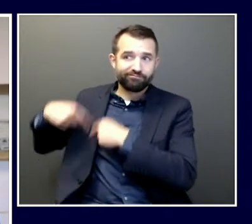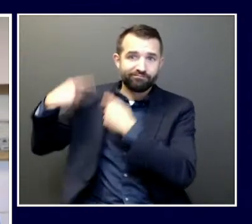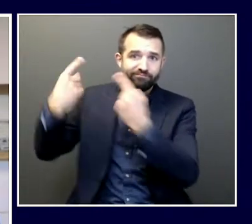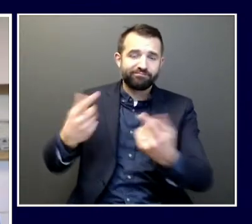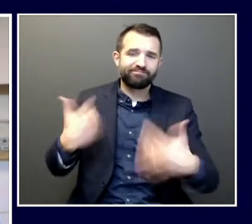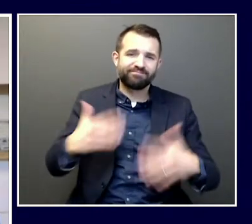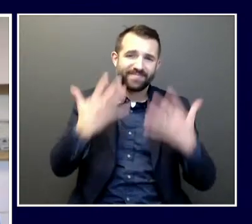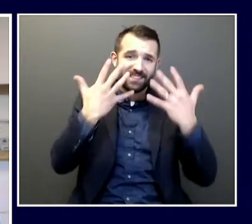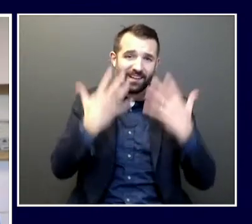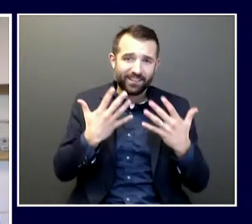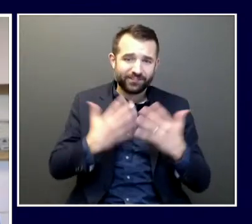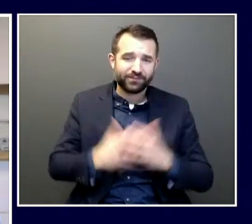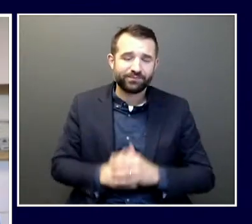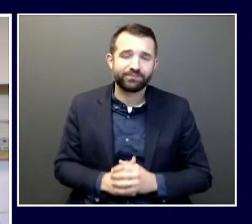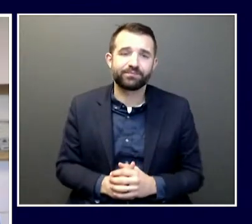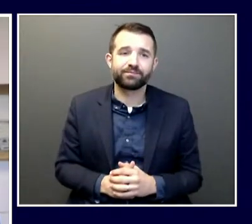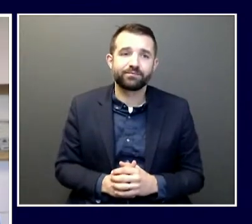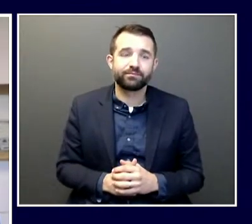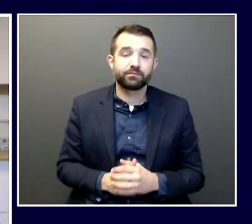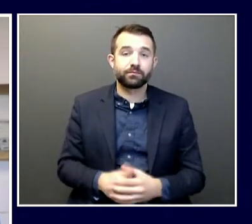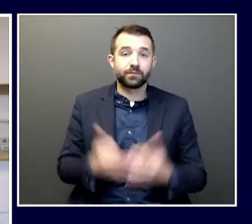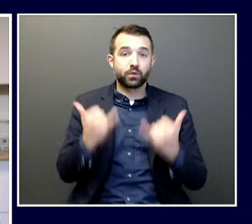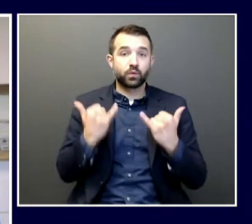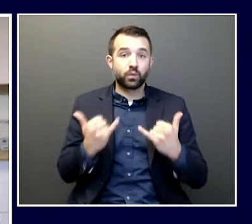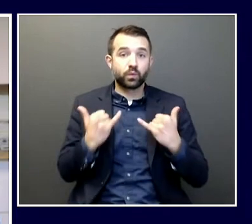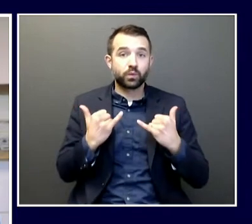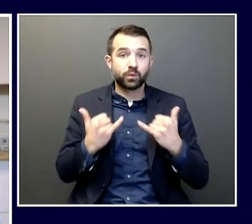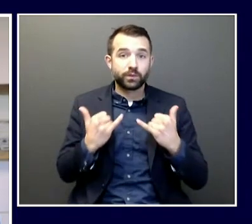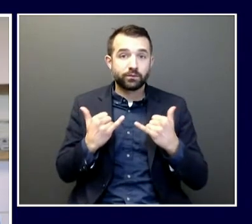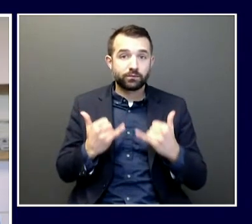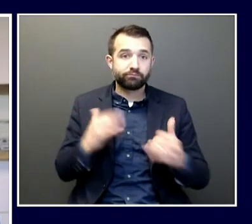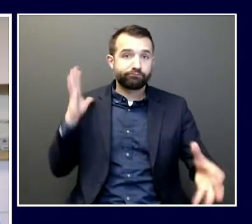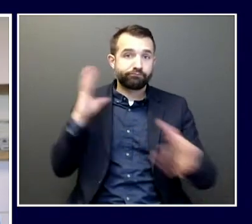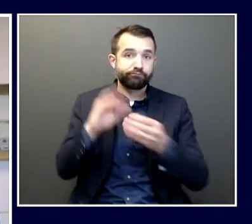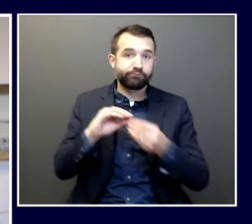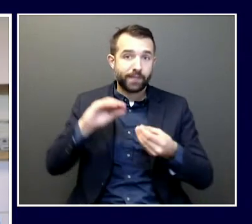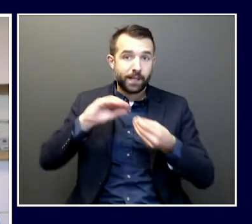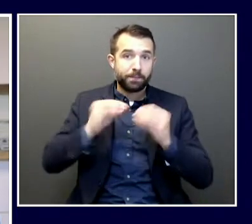Right now in the state, we have logged a total of